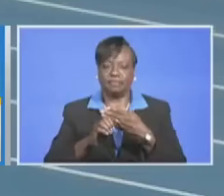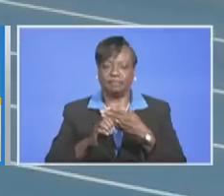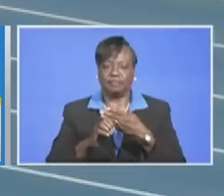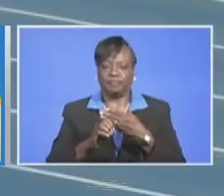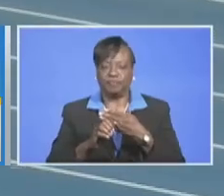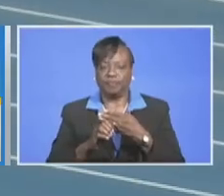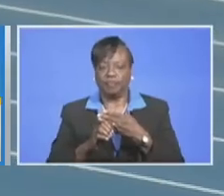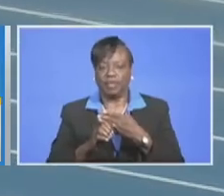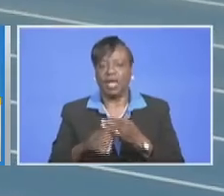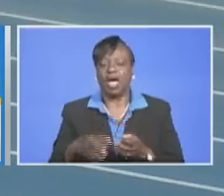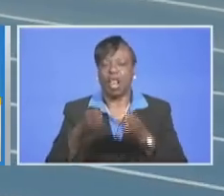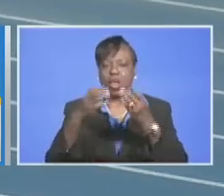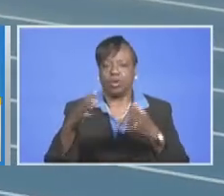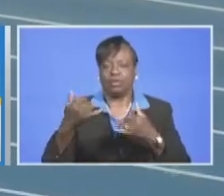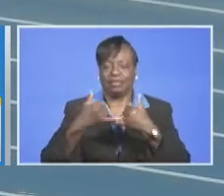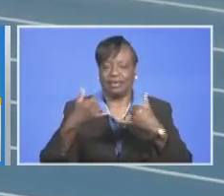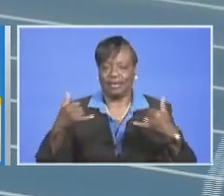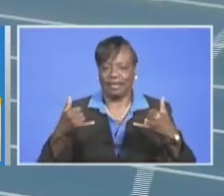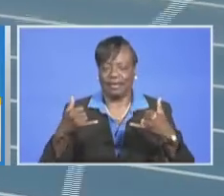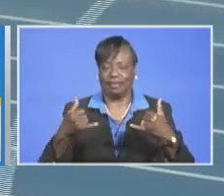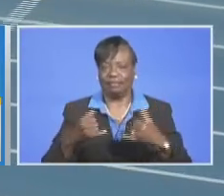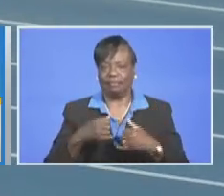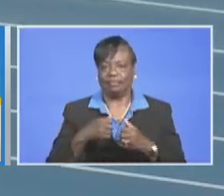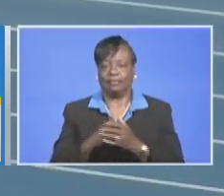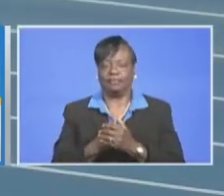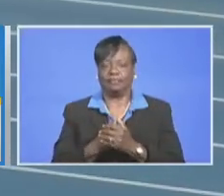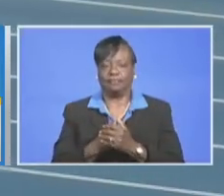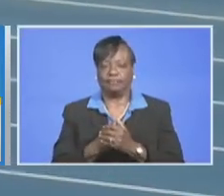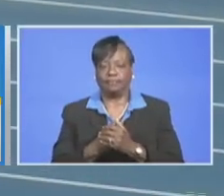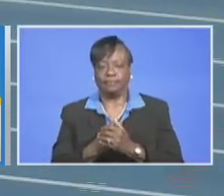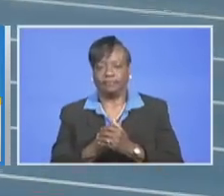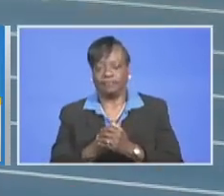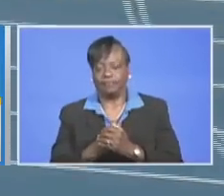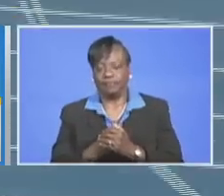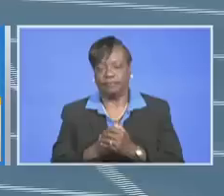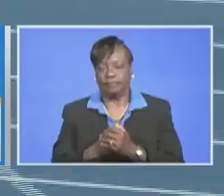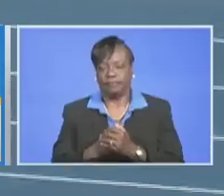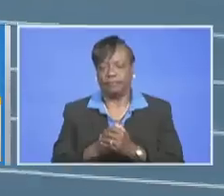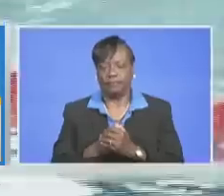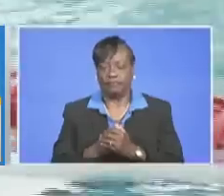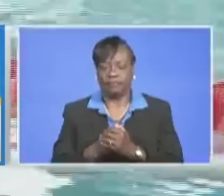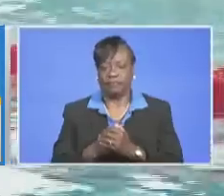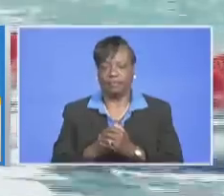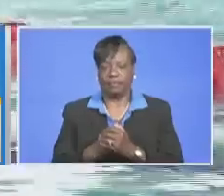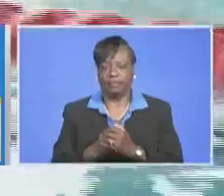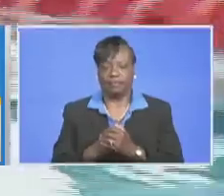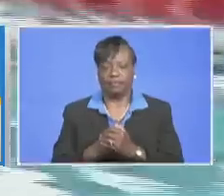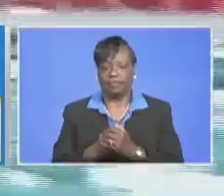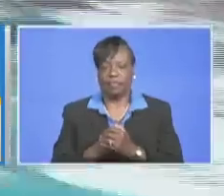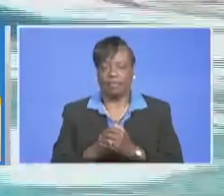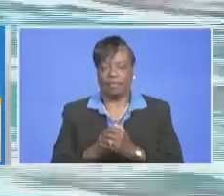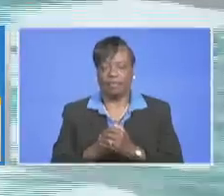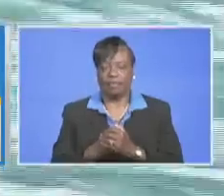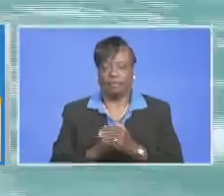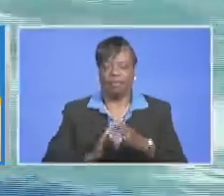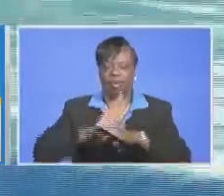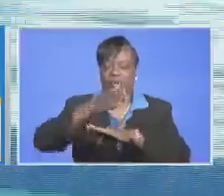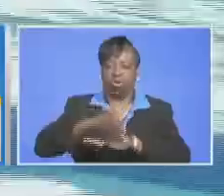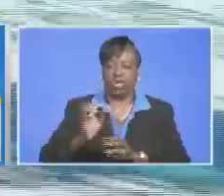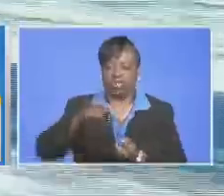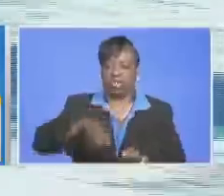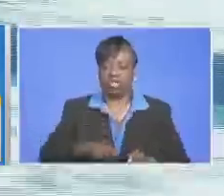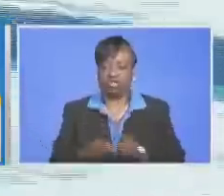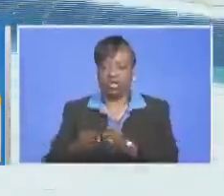as well, with spots on the NACAC and CAC teams up for grabs. Right across the street, also